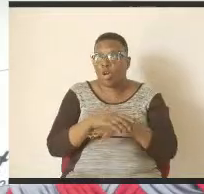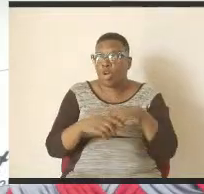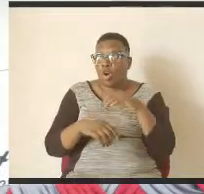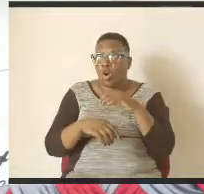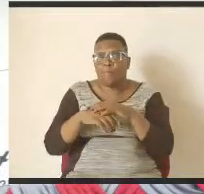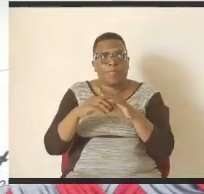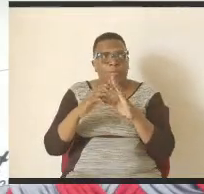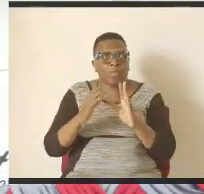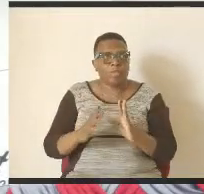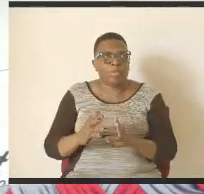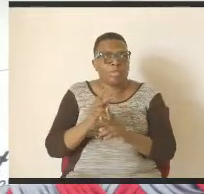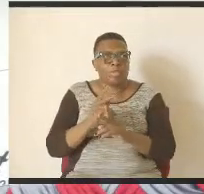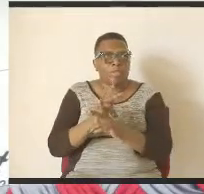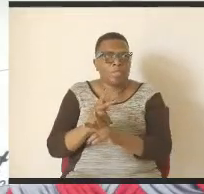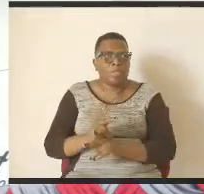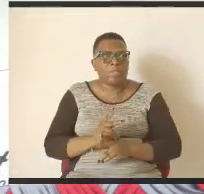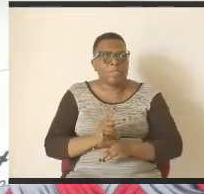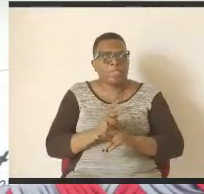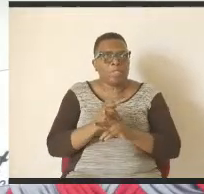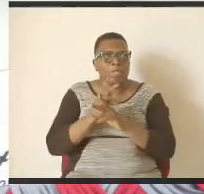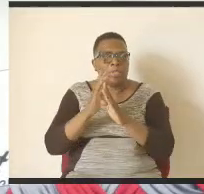Counselor, comforter,